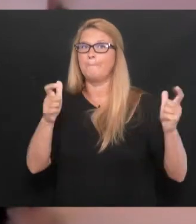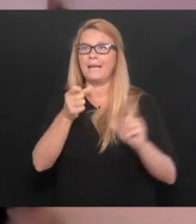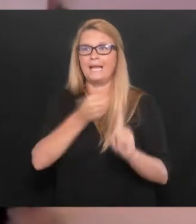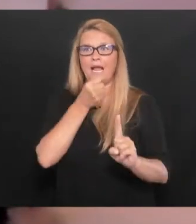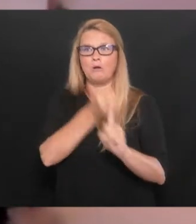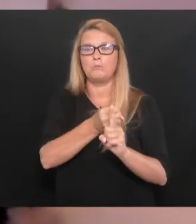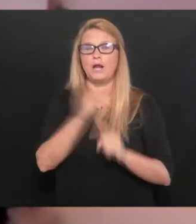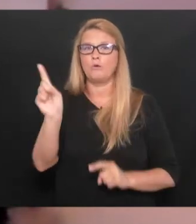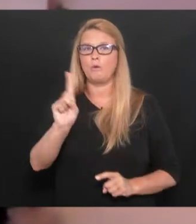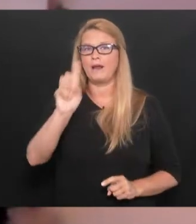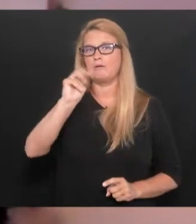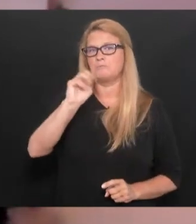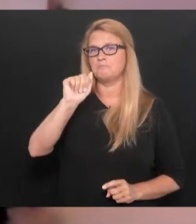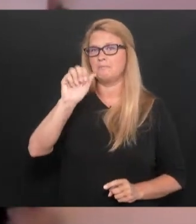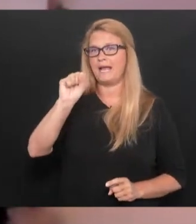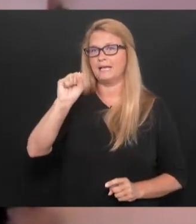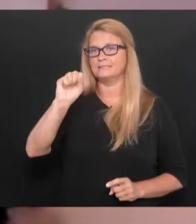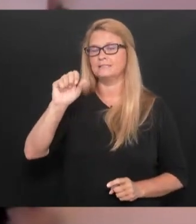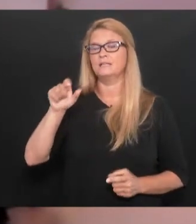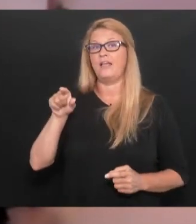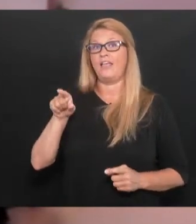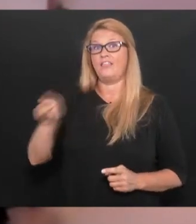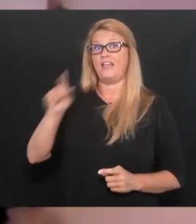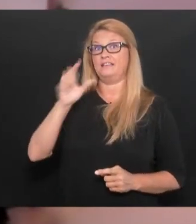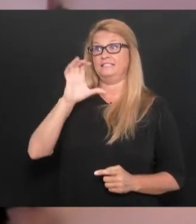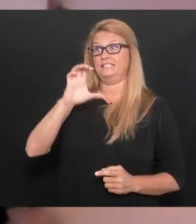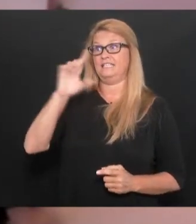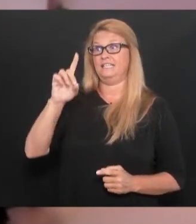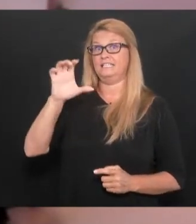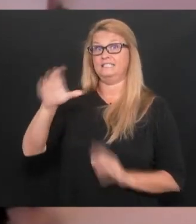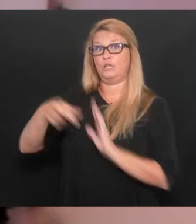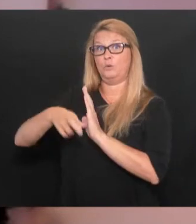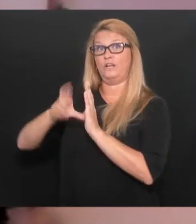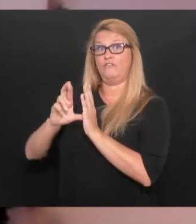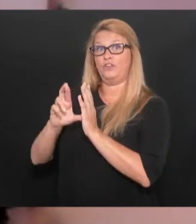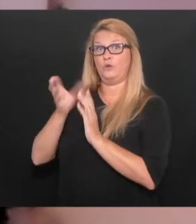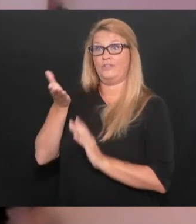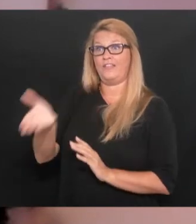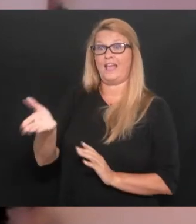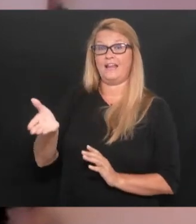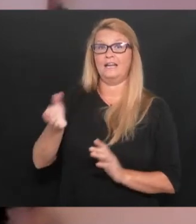Massachusetts, which the CDC reviewed, and that